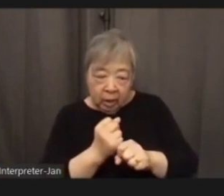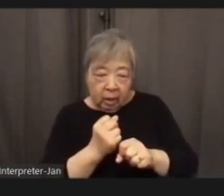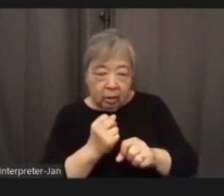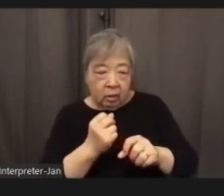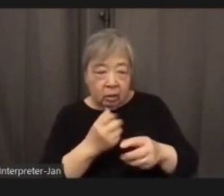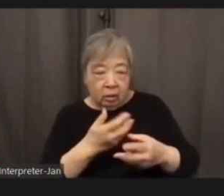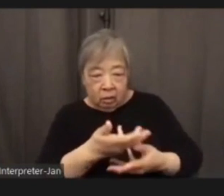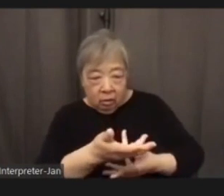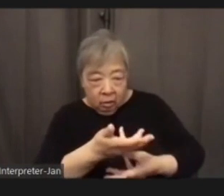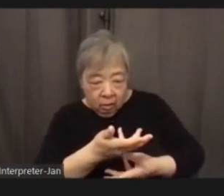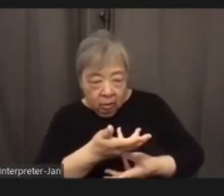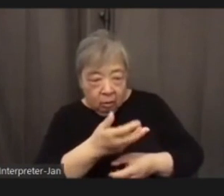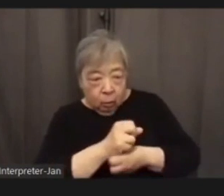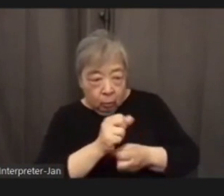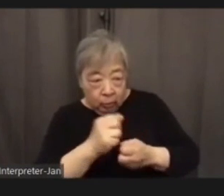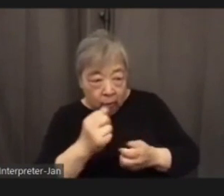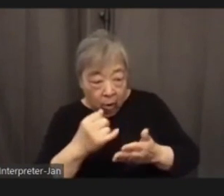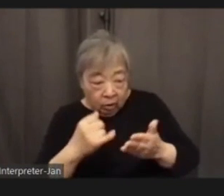Nobuko.